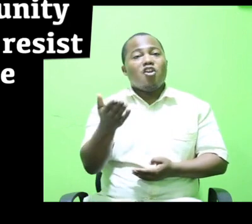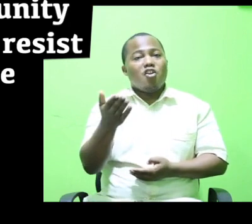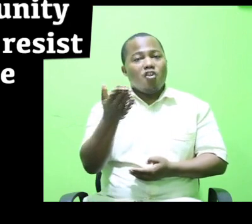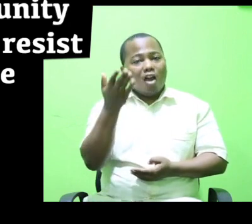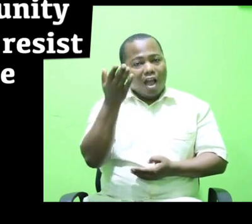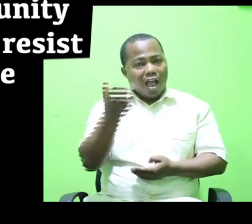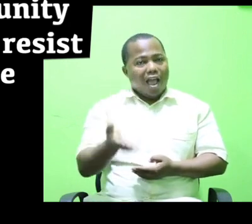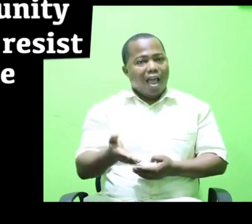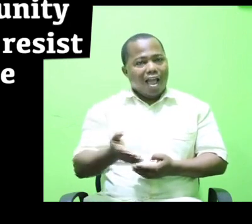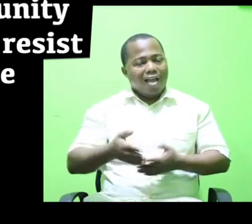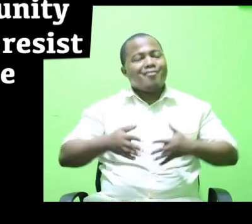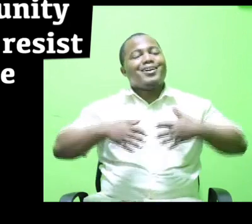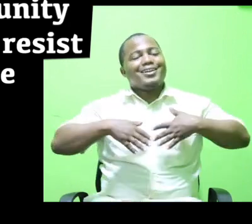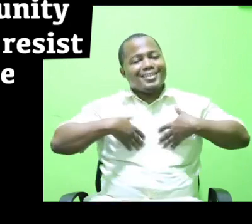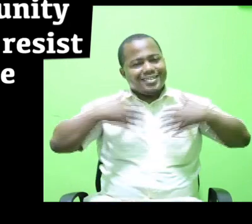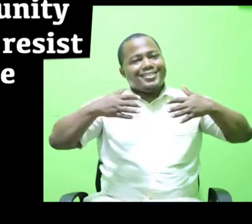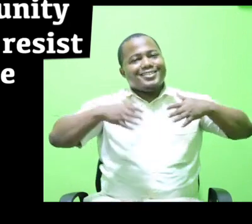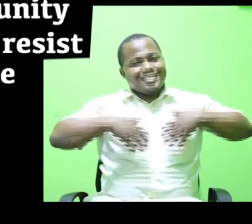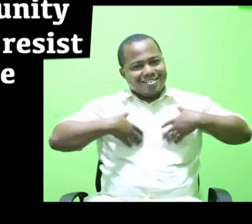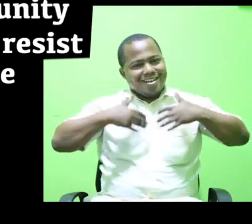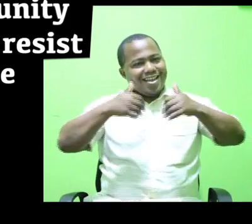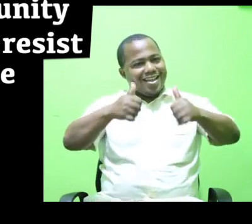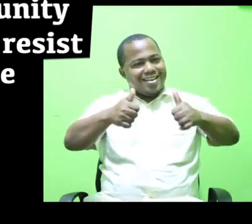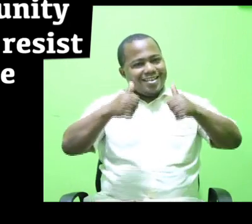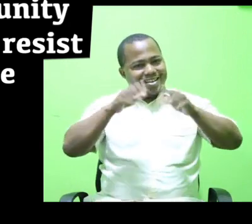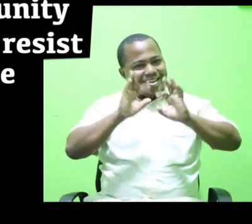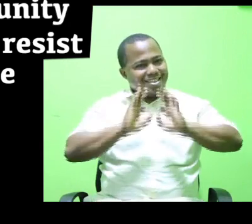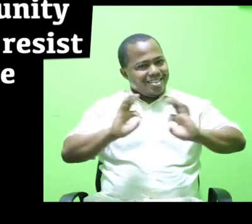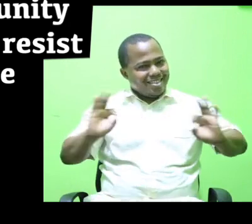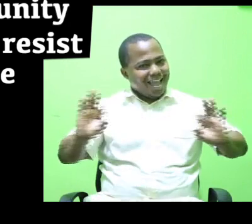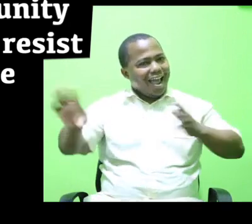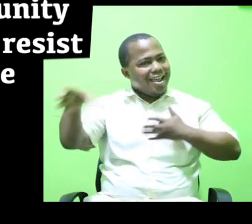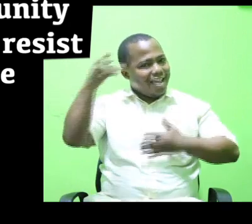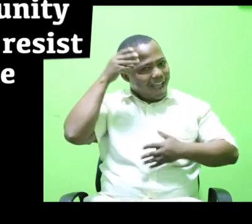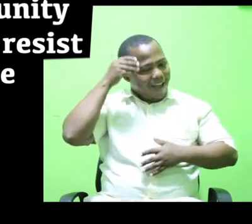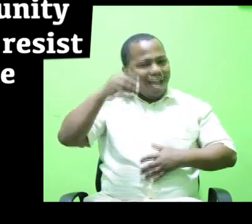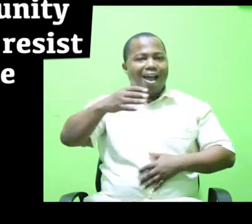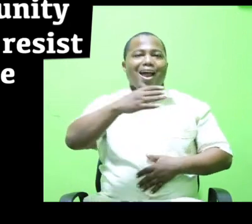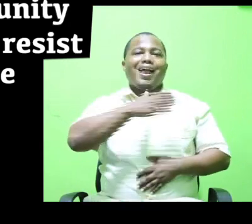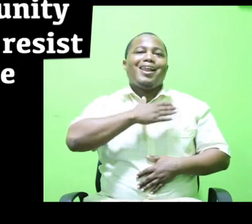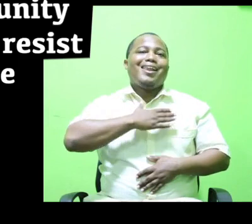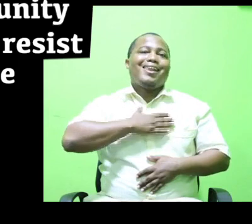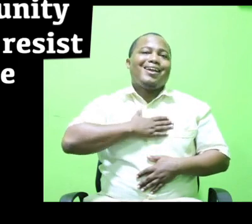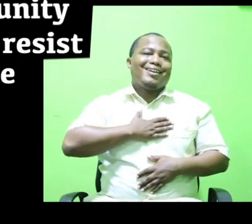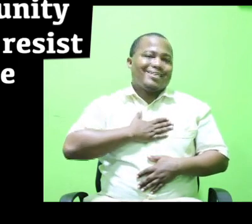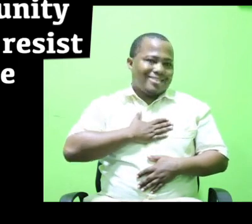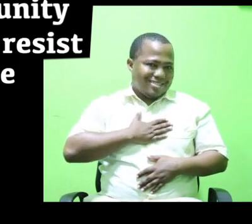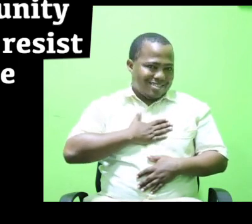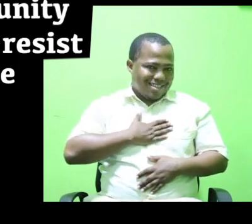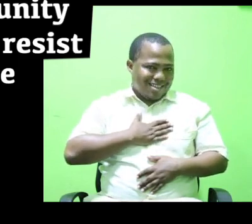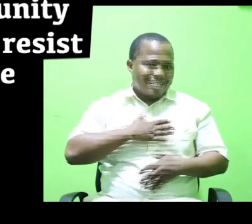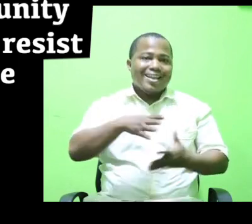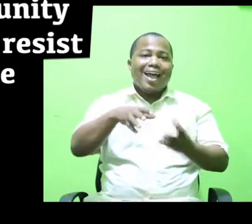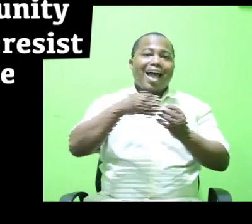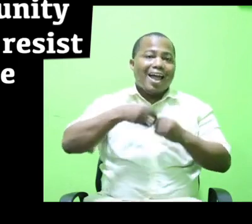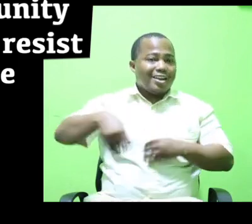you have enjoyed a lot our lesson.